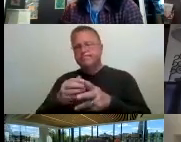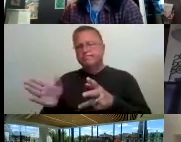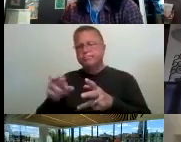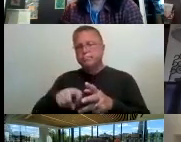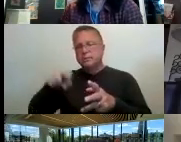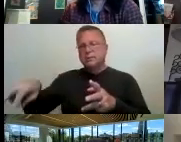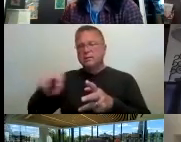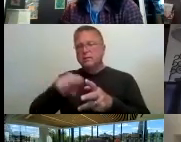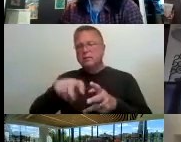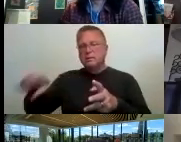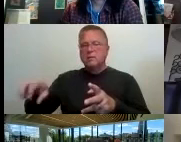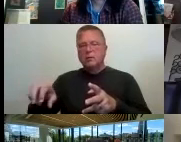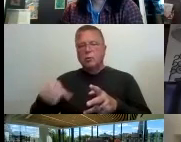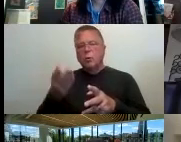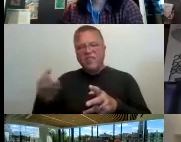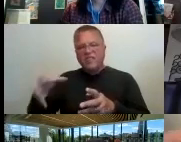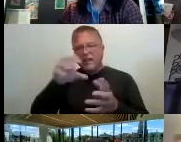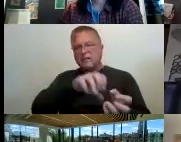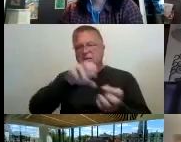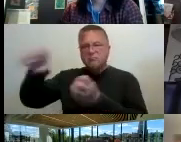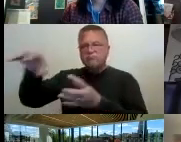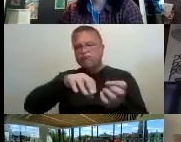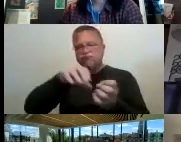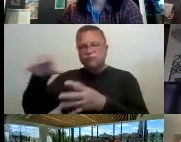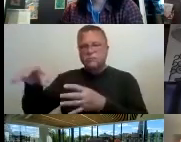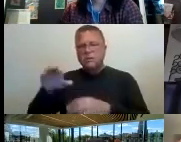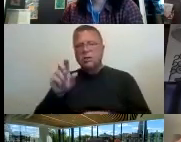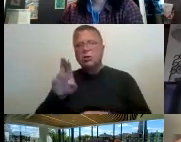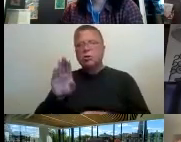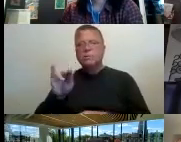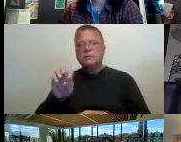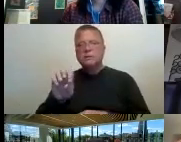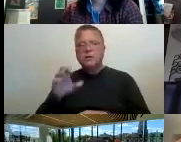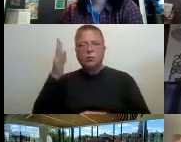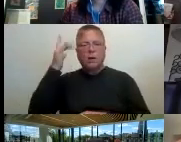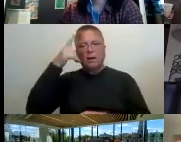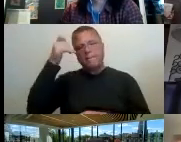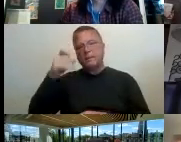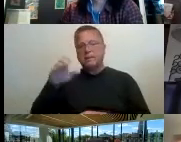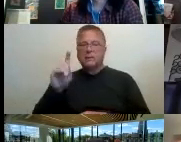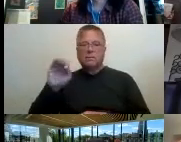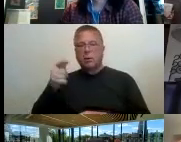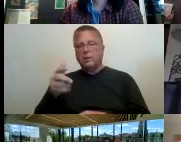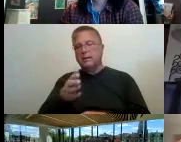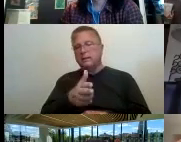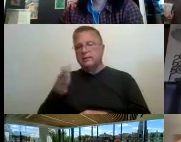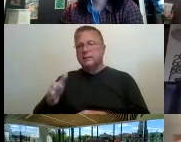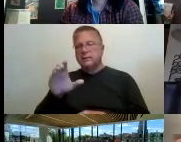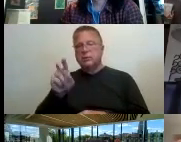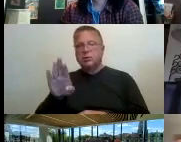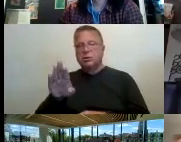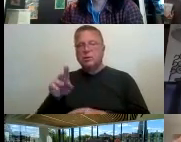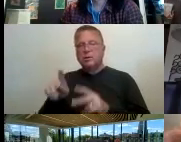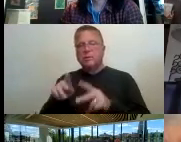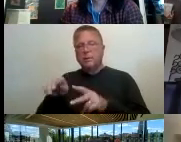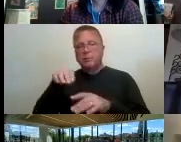of people, of goods, et cetera. Because if the parking is up against the curb, then people getting in